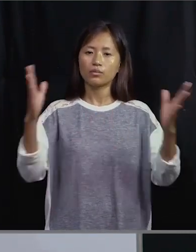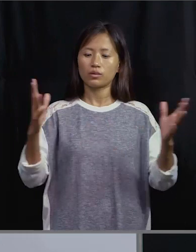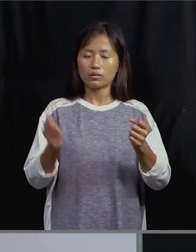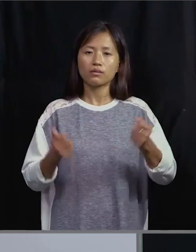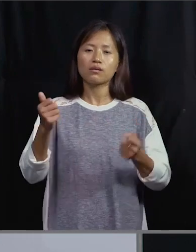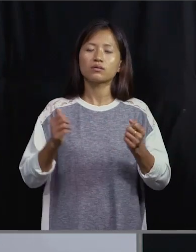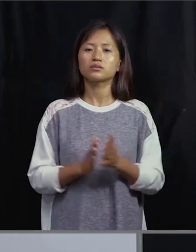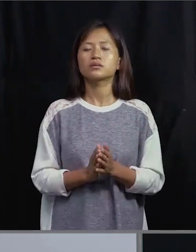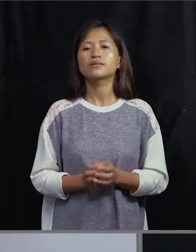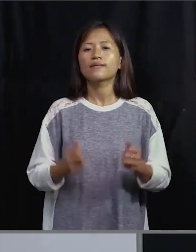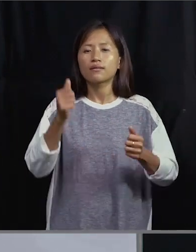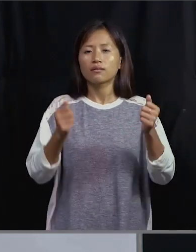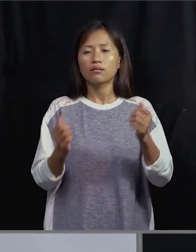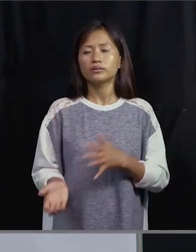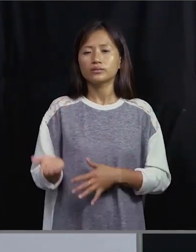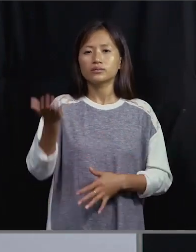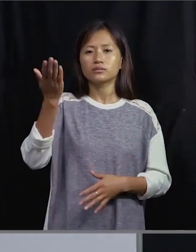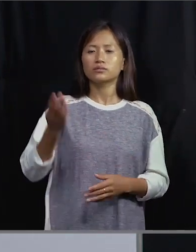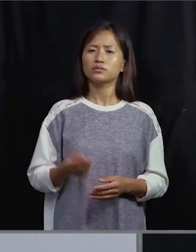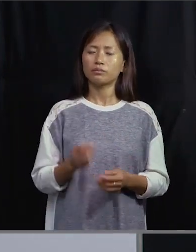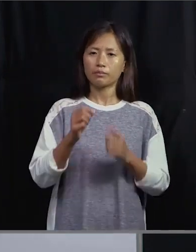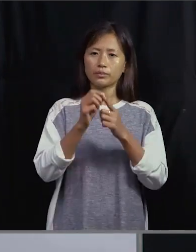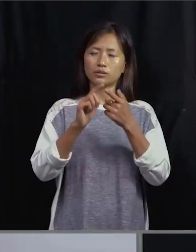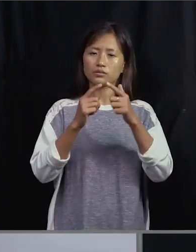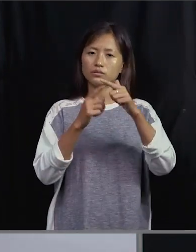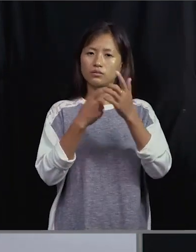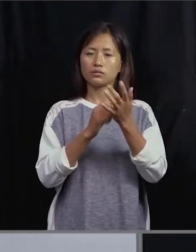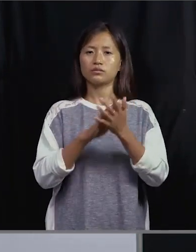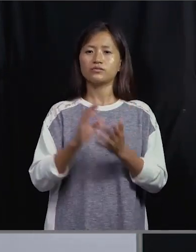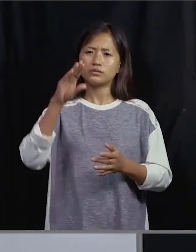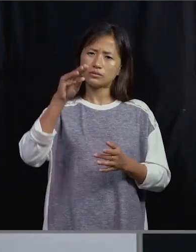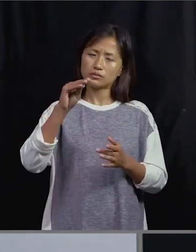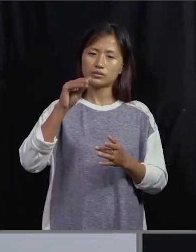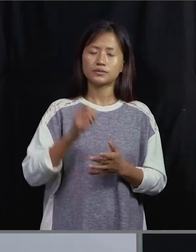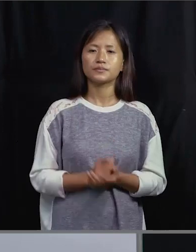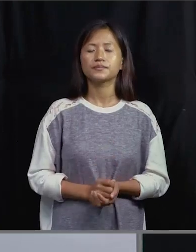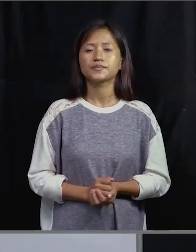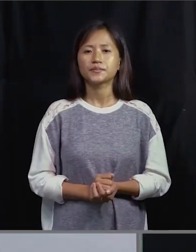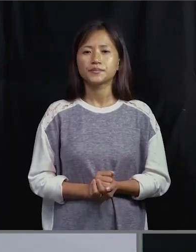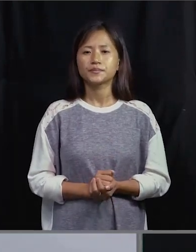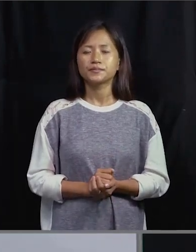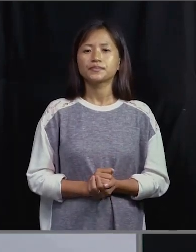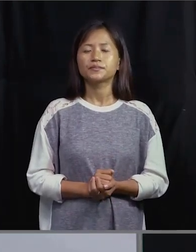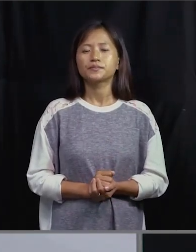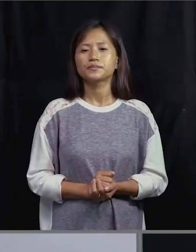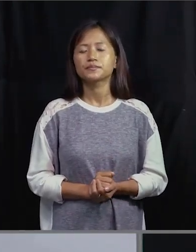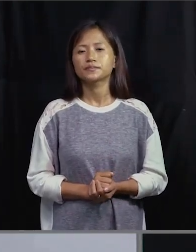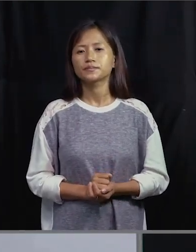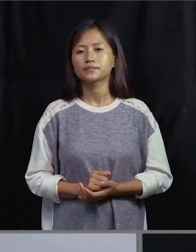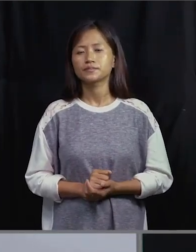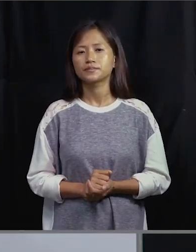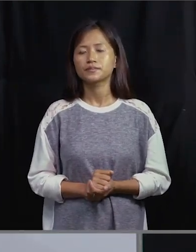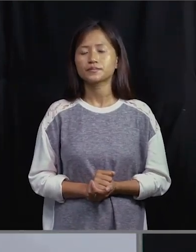increase. Petrol is very cheap, and therefore, you know, to run a car, it becomes cheaper for